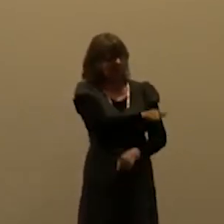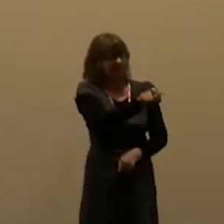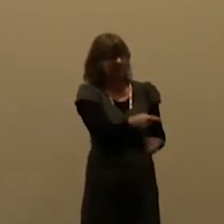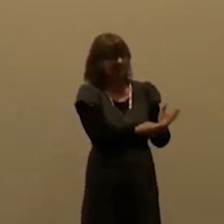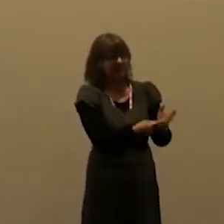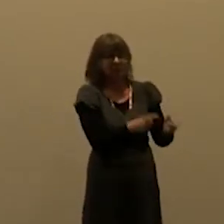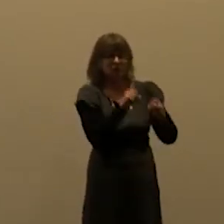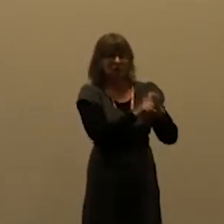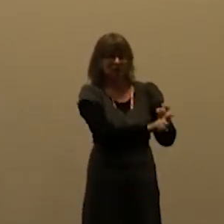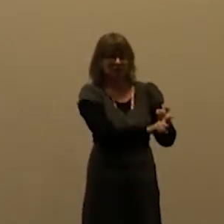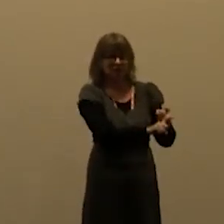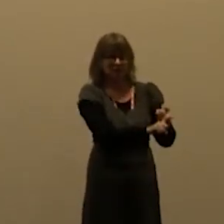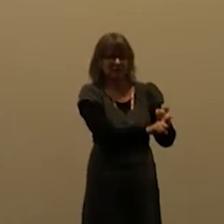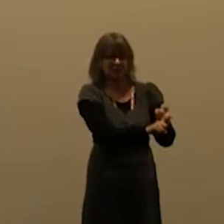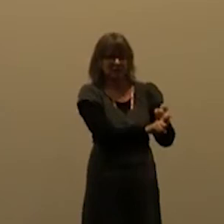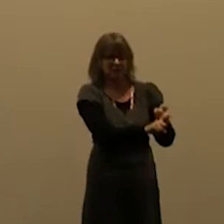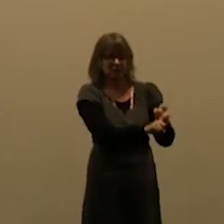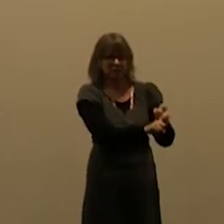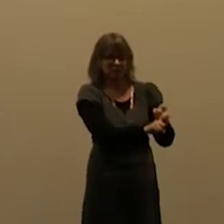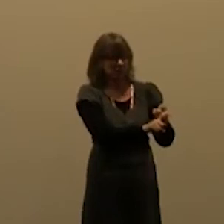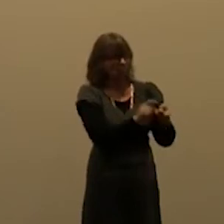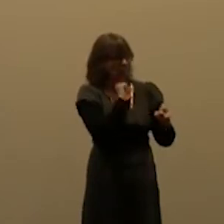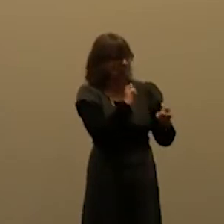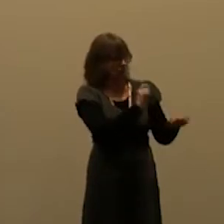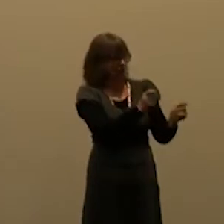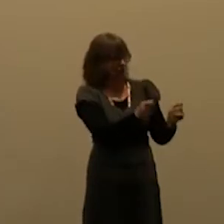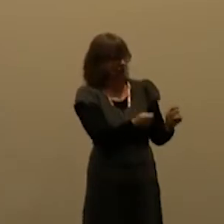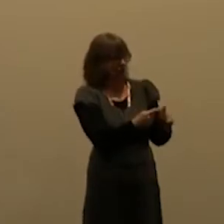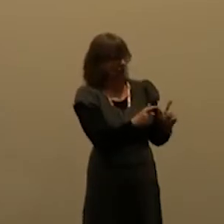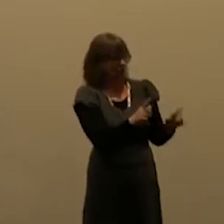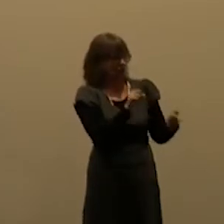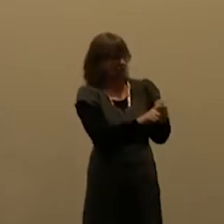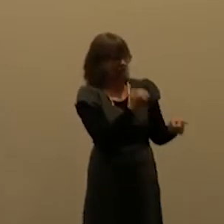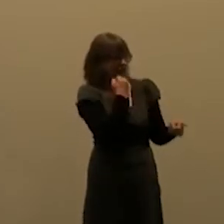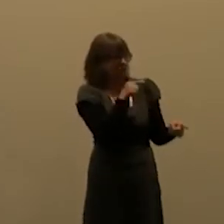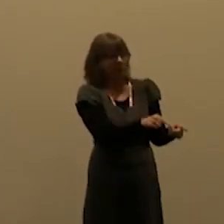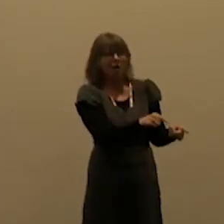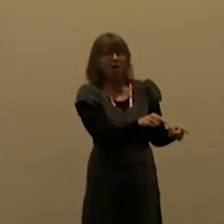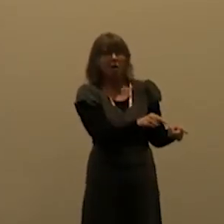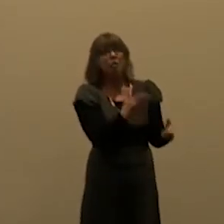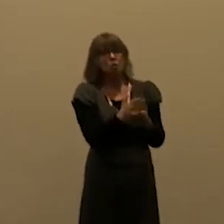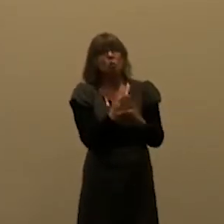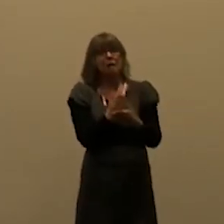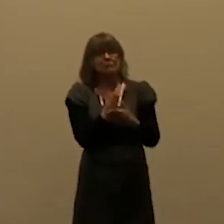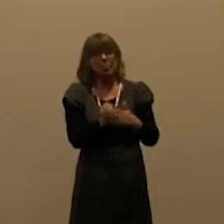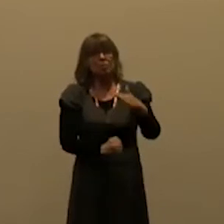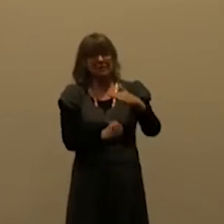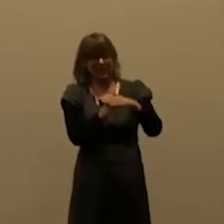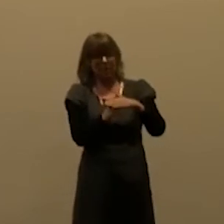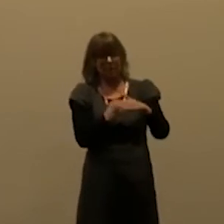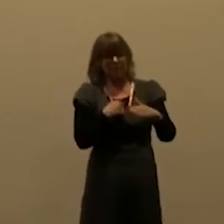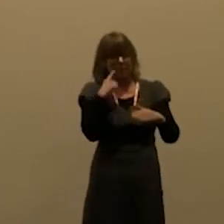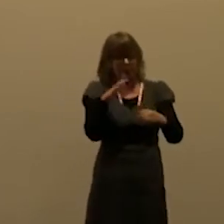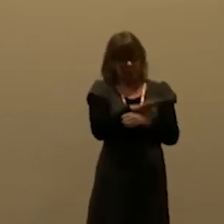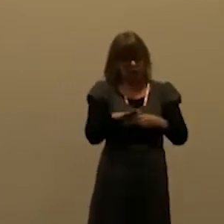okay. we usually don't spin up tenants. Yeah, I get where you're coming from. So yeah, there is a limit, and I think the scenarios for me